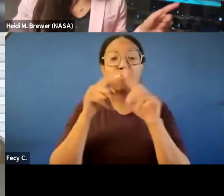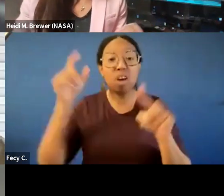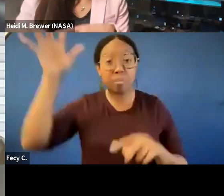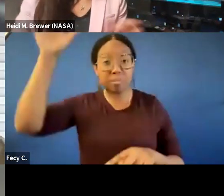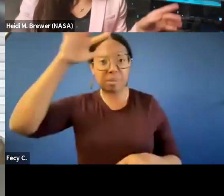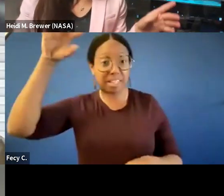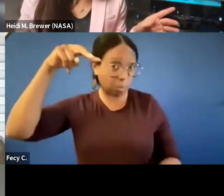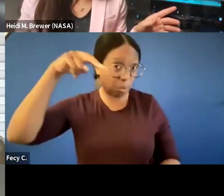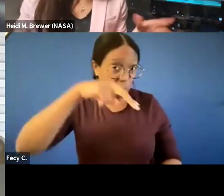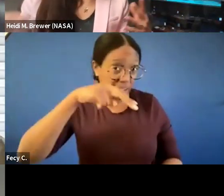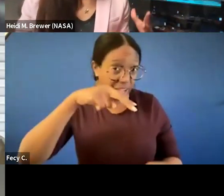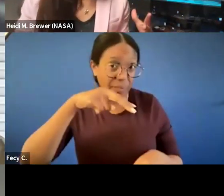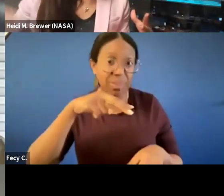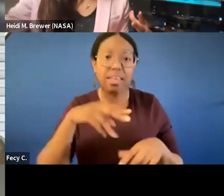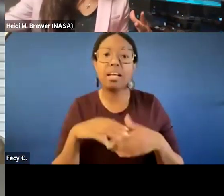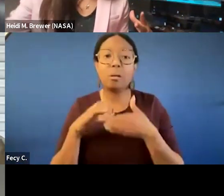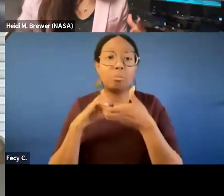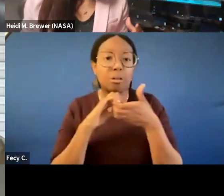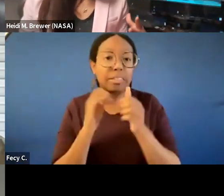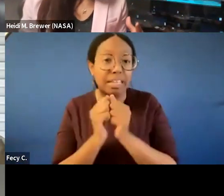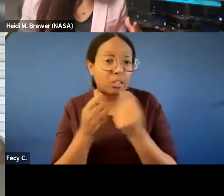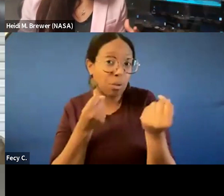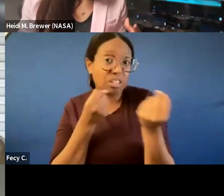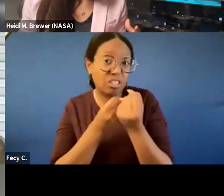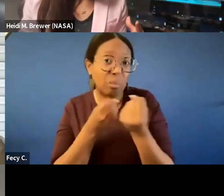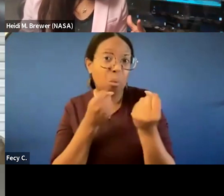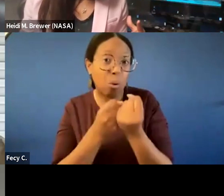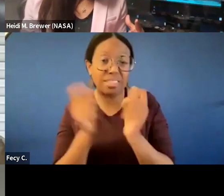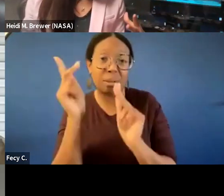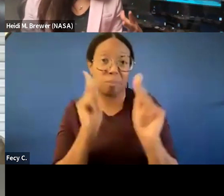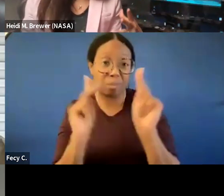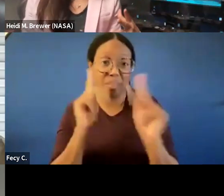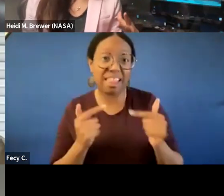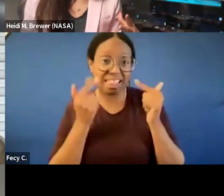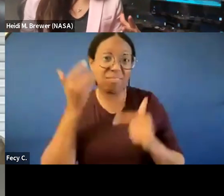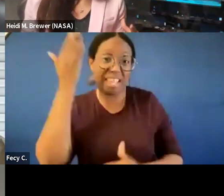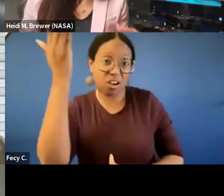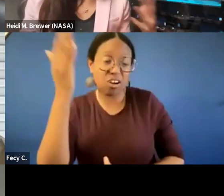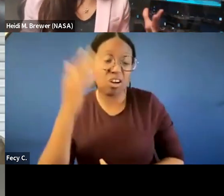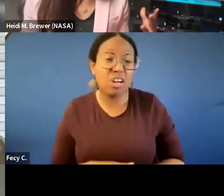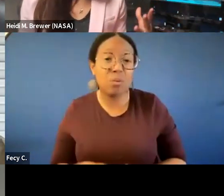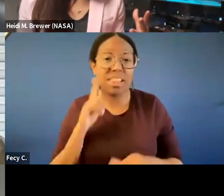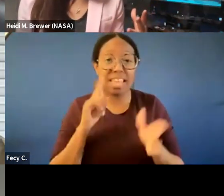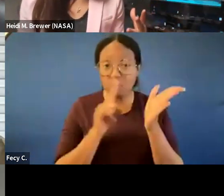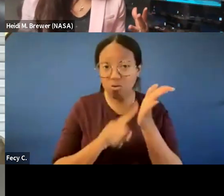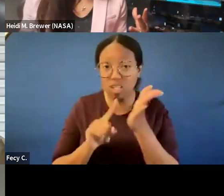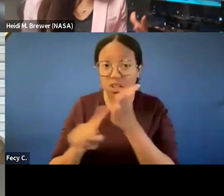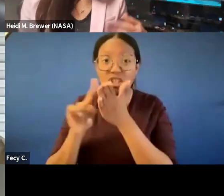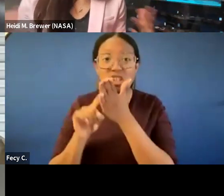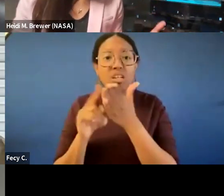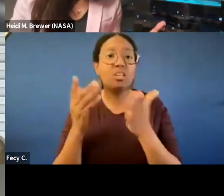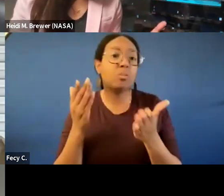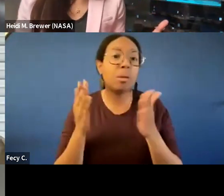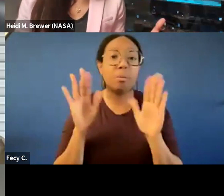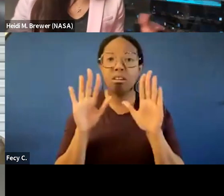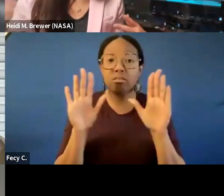spacecraft are kind of working together so that we can support the astronauts as they do science in space. And so on some days, it might be more important to get